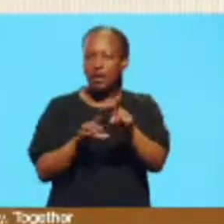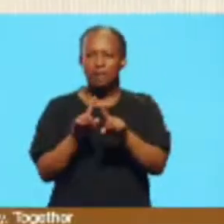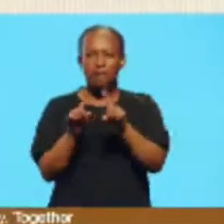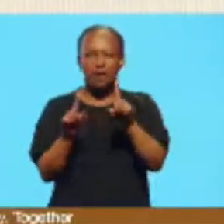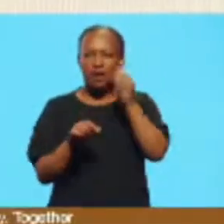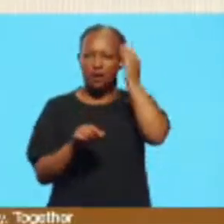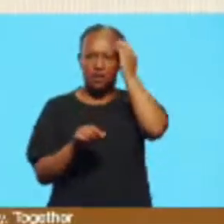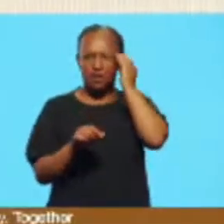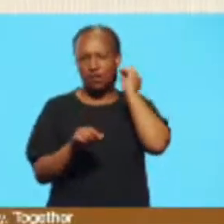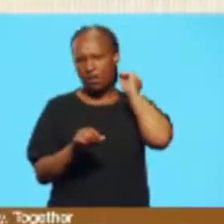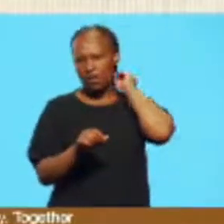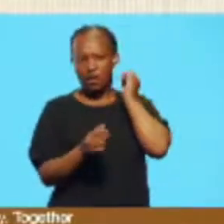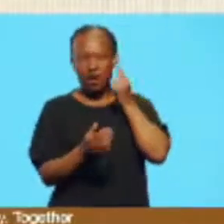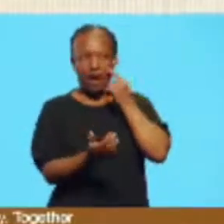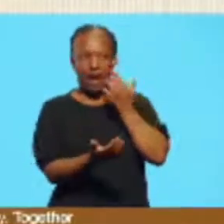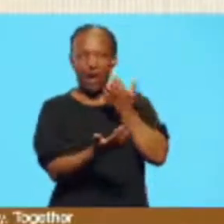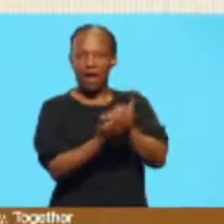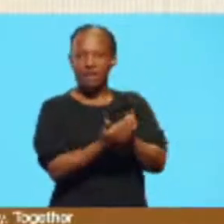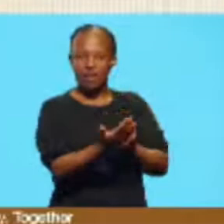the evidence.